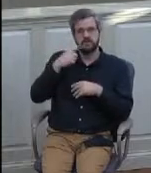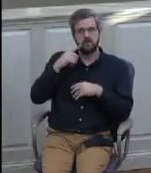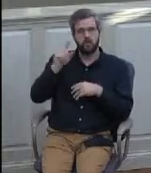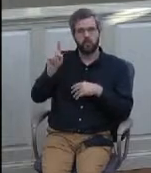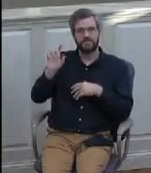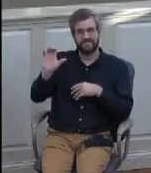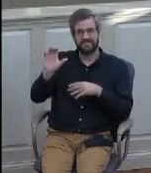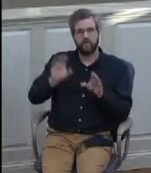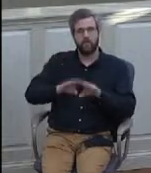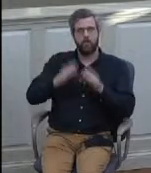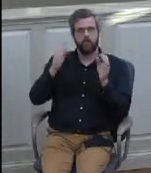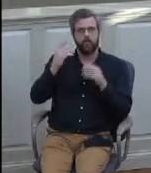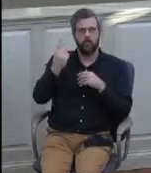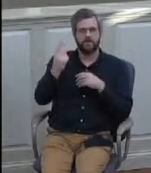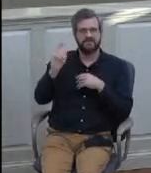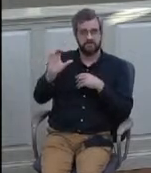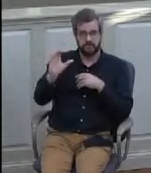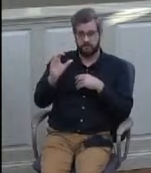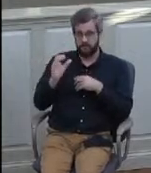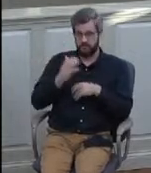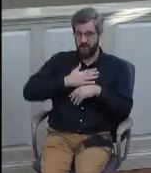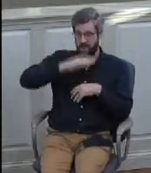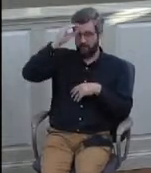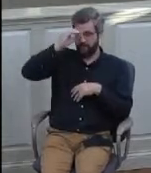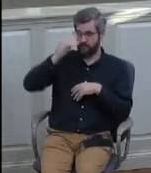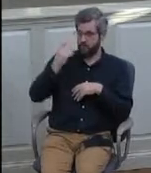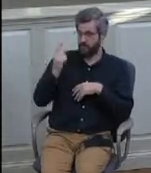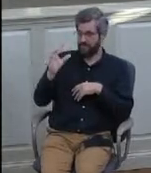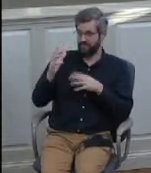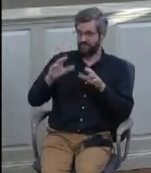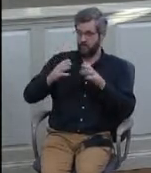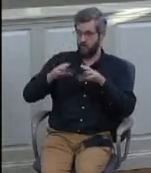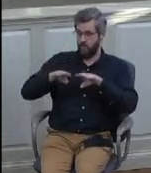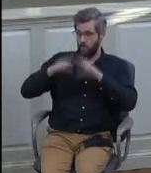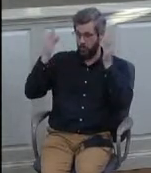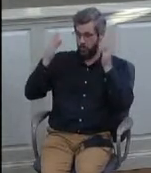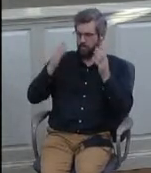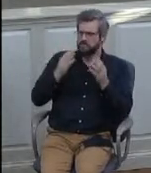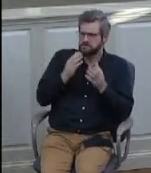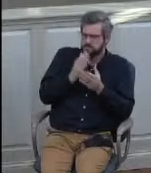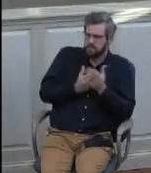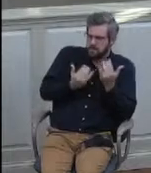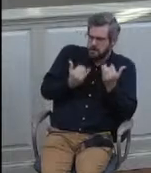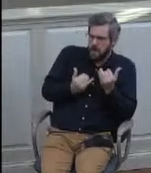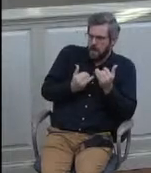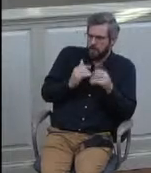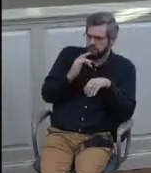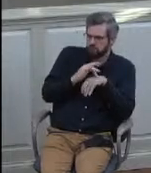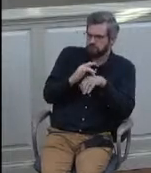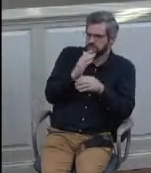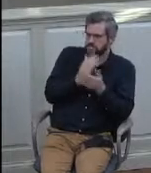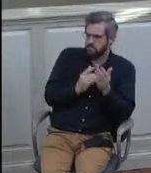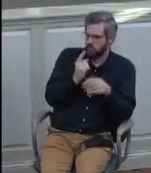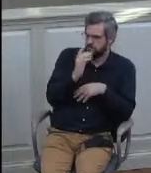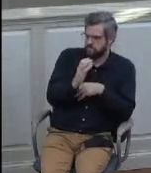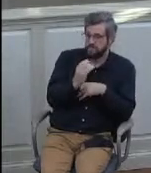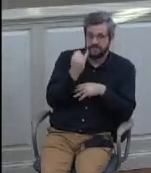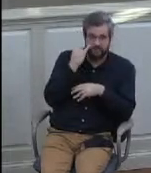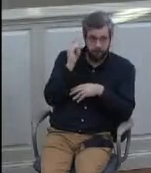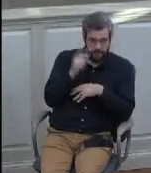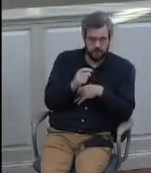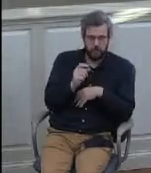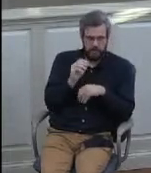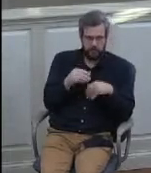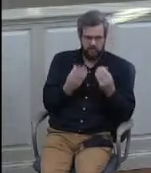open. And in my opinion, once 1C opens up, I mean, we already do some 1C. If we need to give some doses, we can draw out a 1C, no